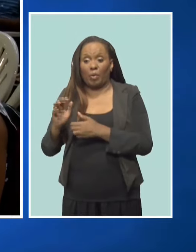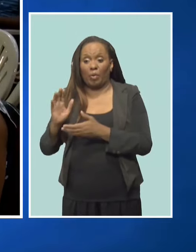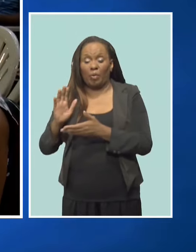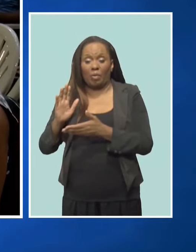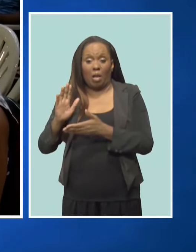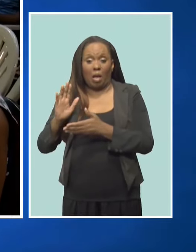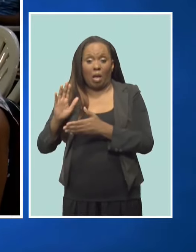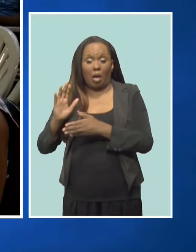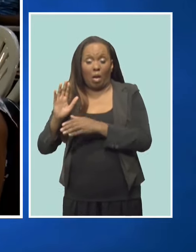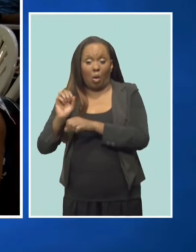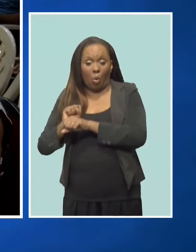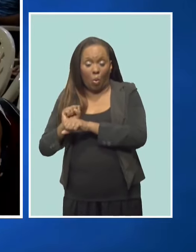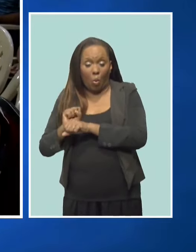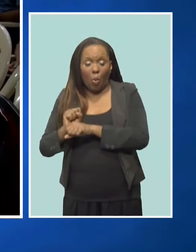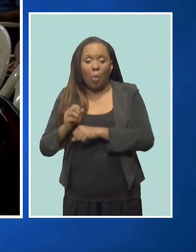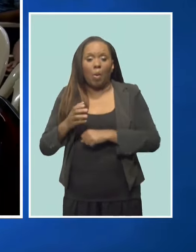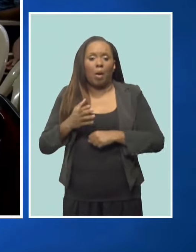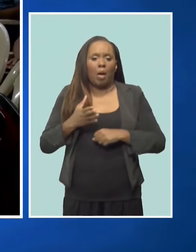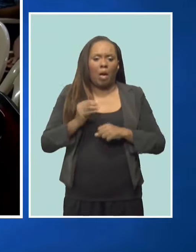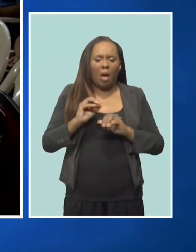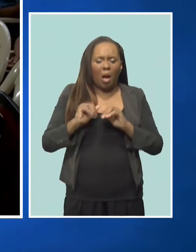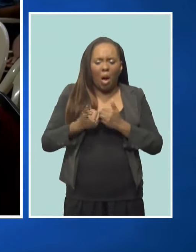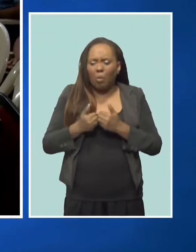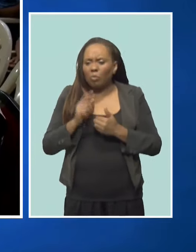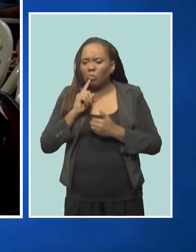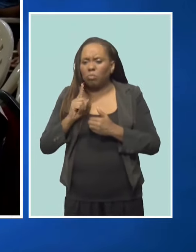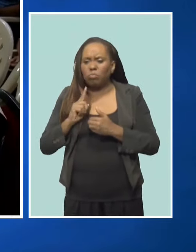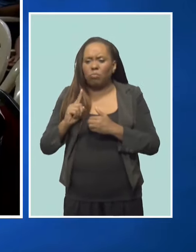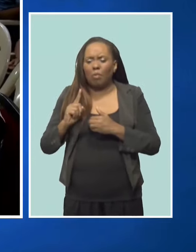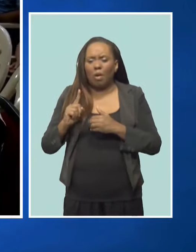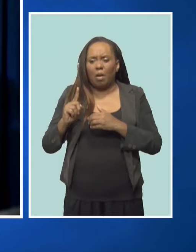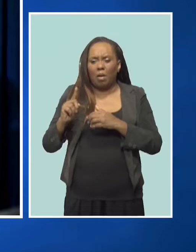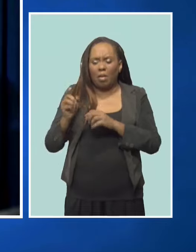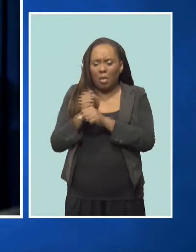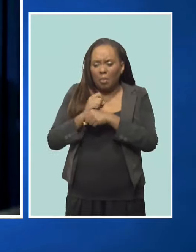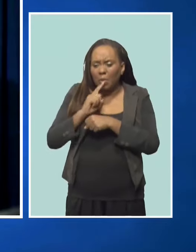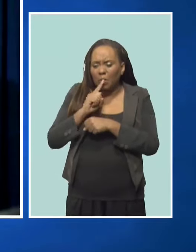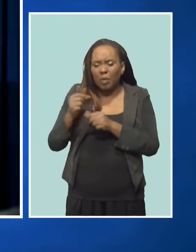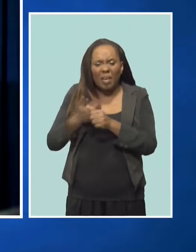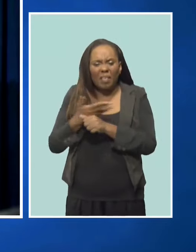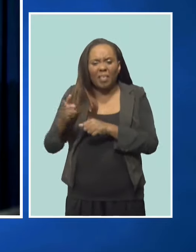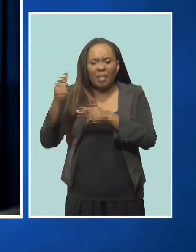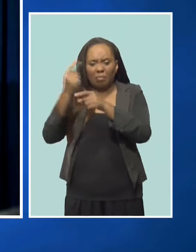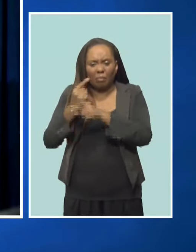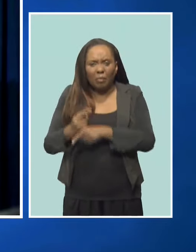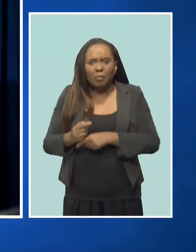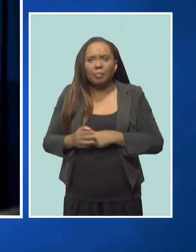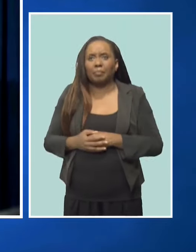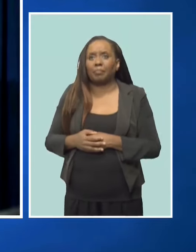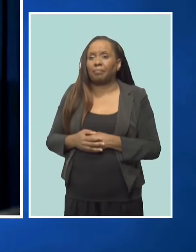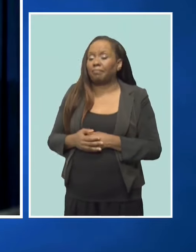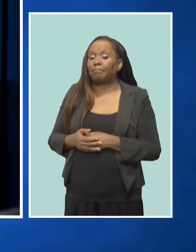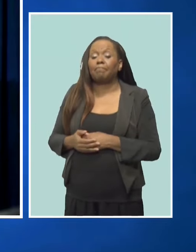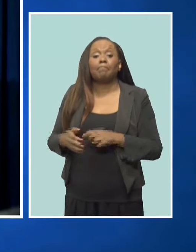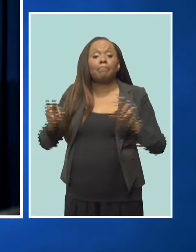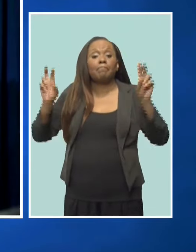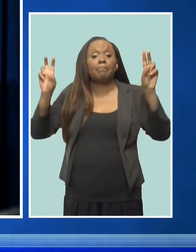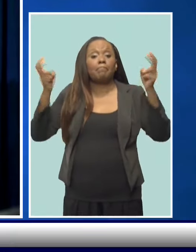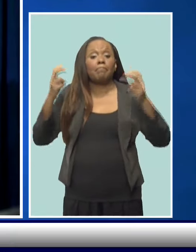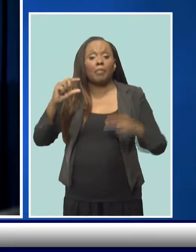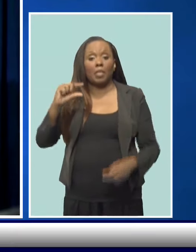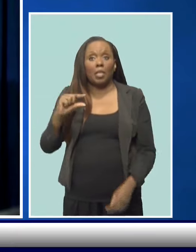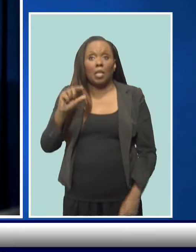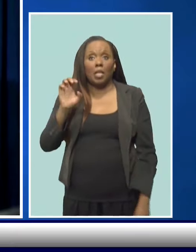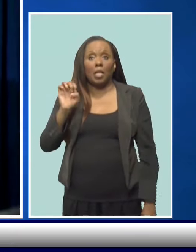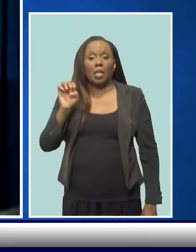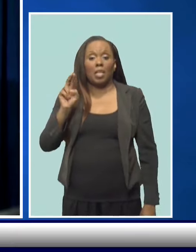also explored the question of whether AI-generated information is accurate. So what generative AI does is it takes a